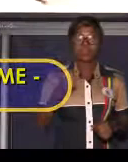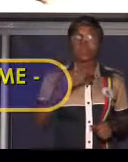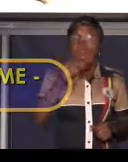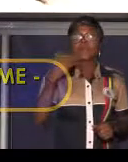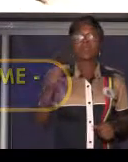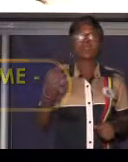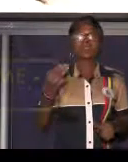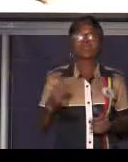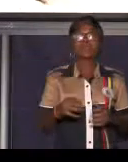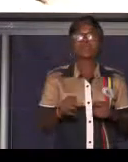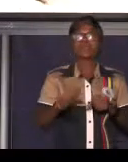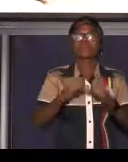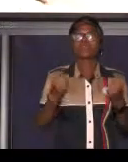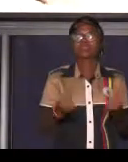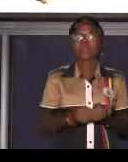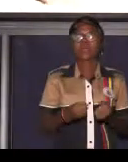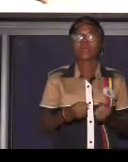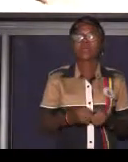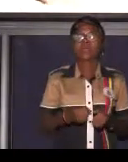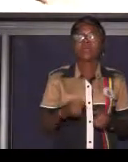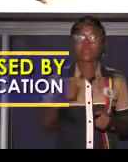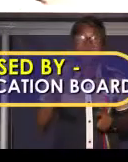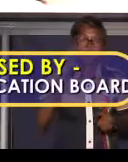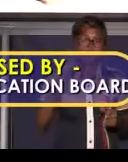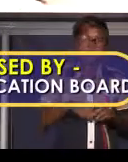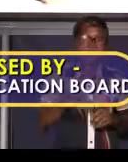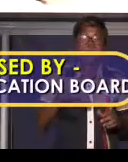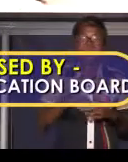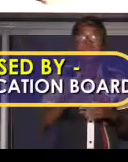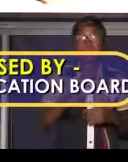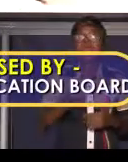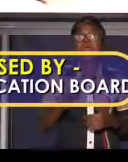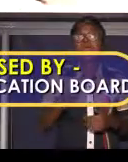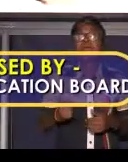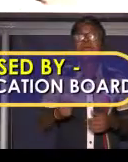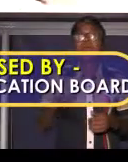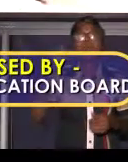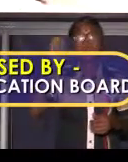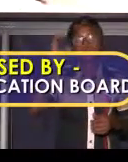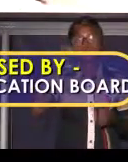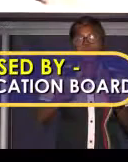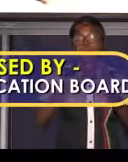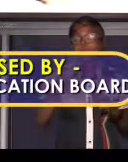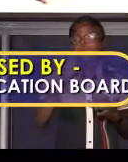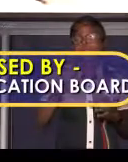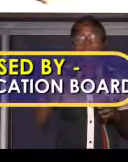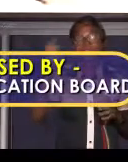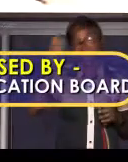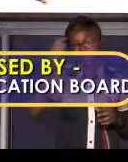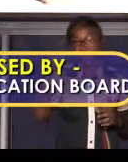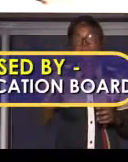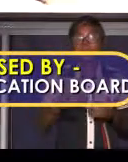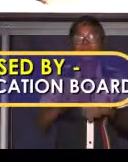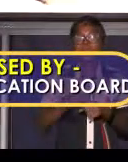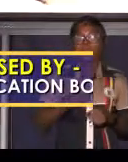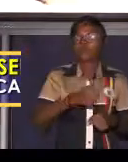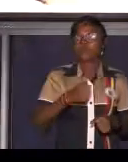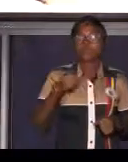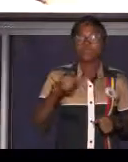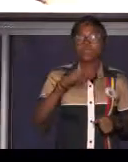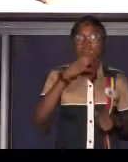for the betterment of the society. Applying common sense in an uncommon way makes you a